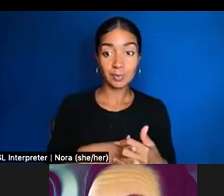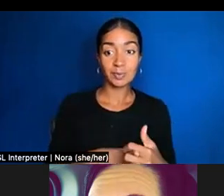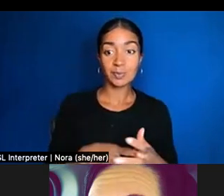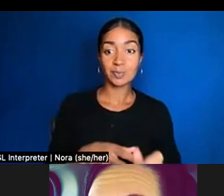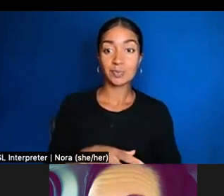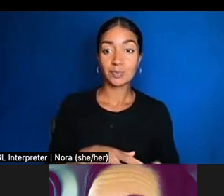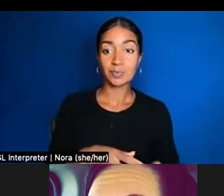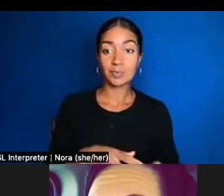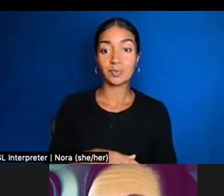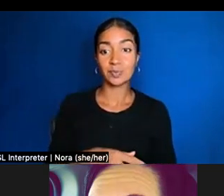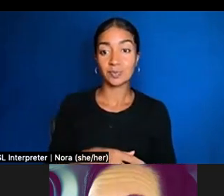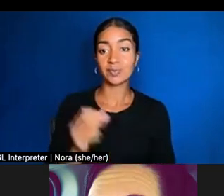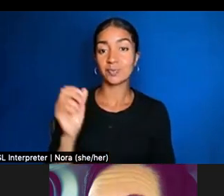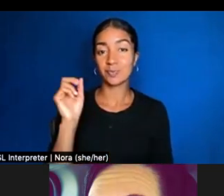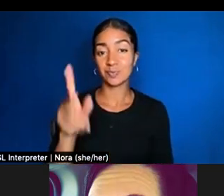All right.